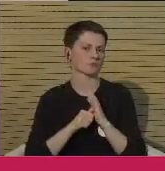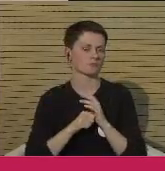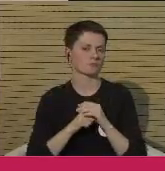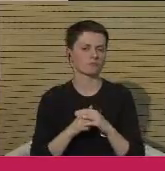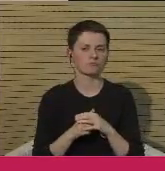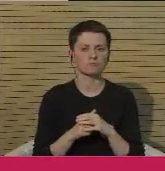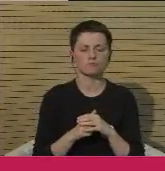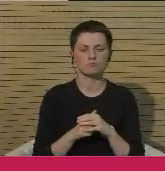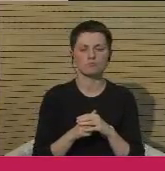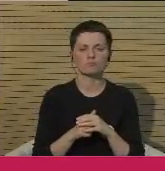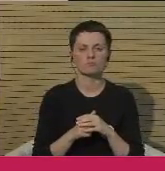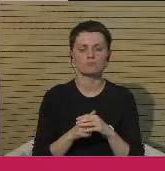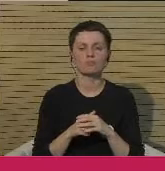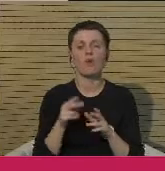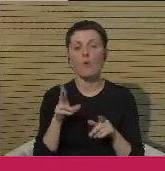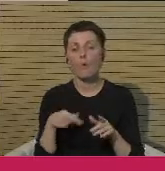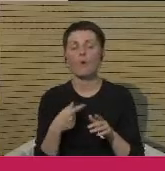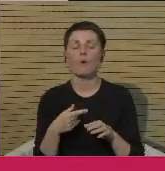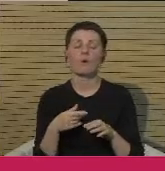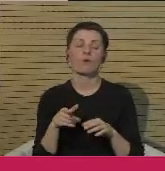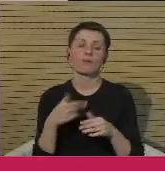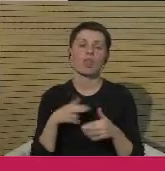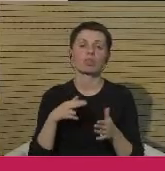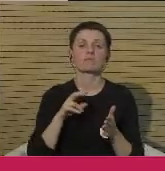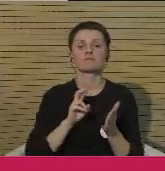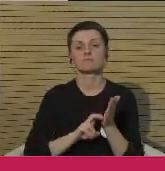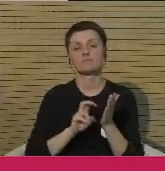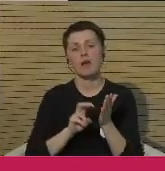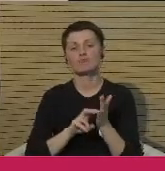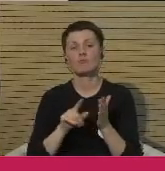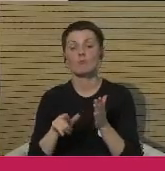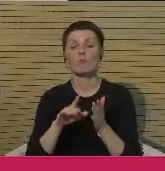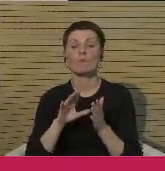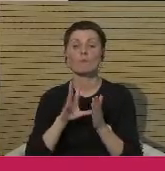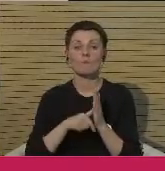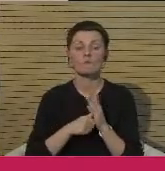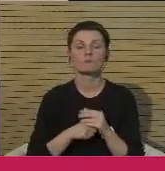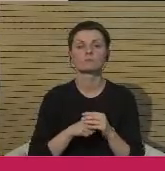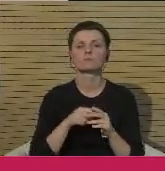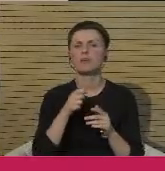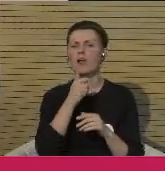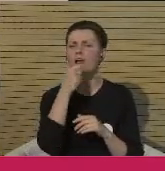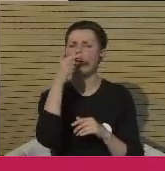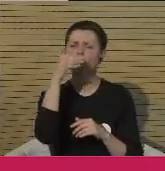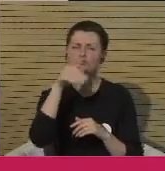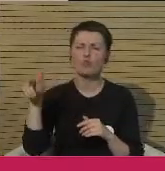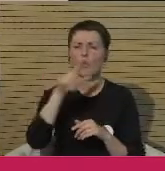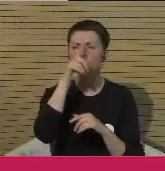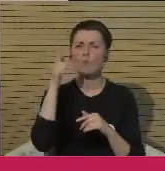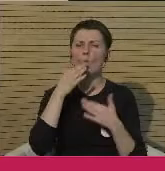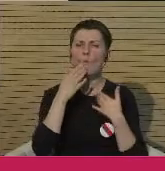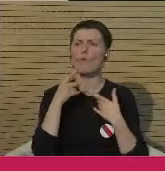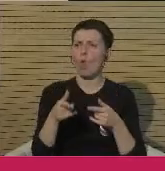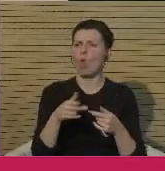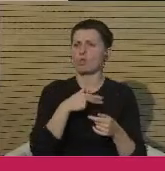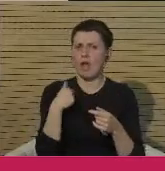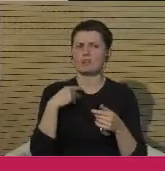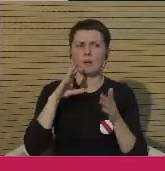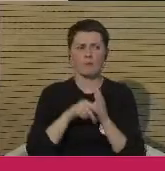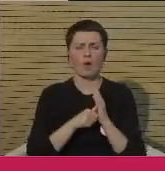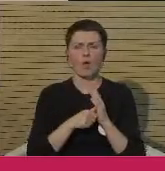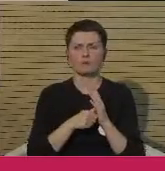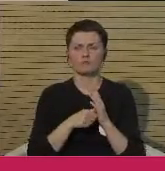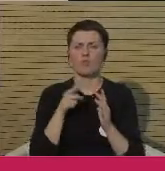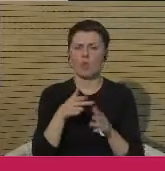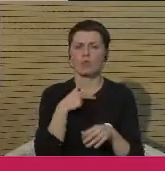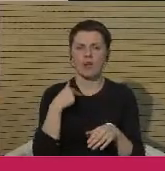there is this catchphrase, very popular recently, "This is our city." And we can hear people repeating,